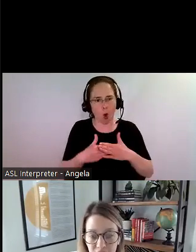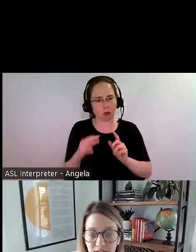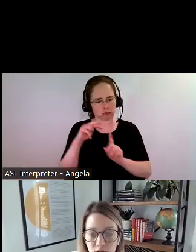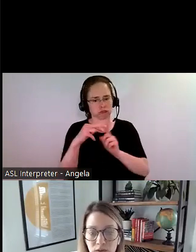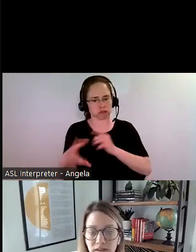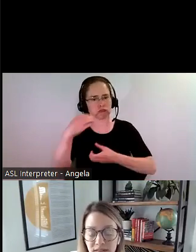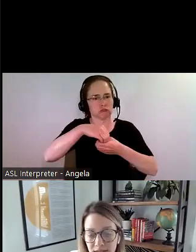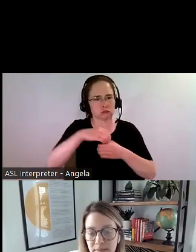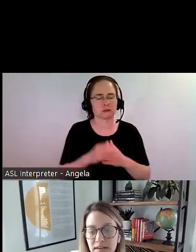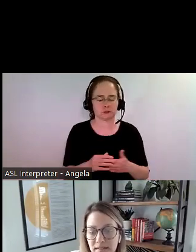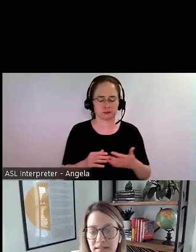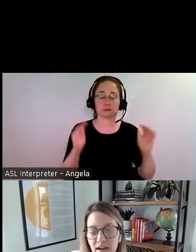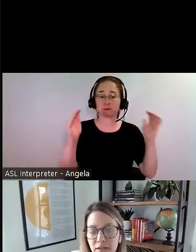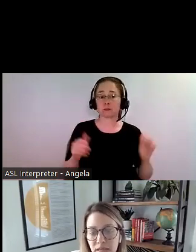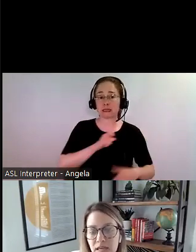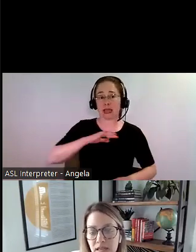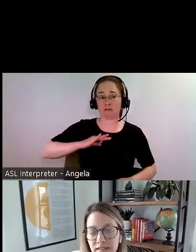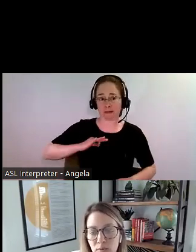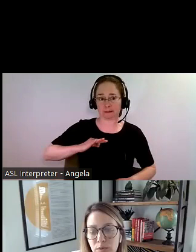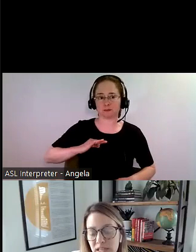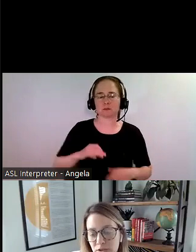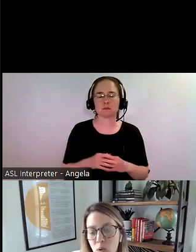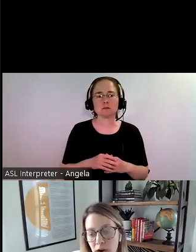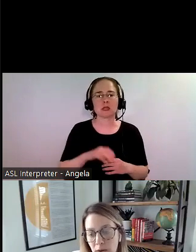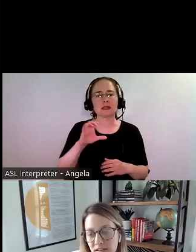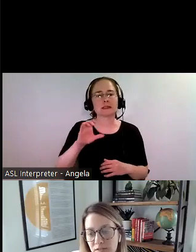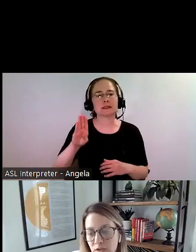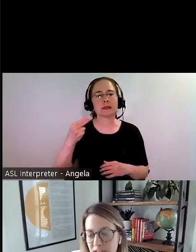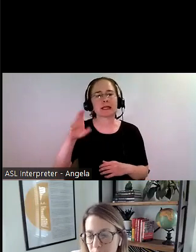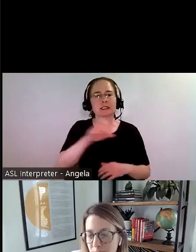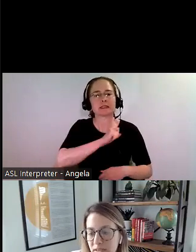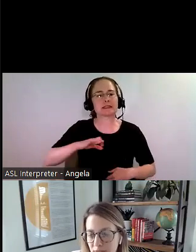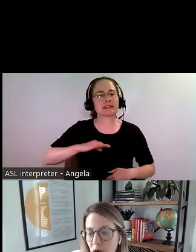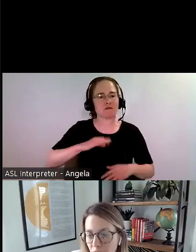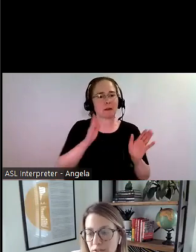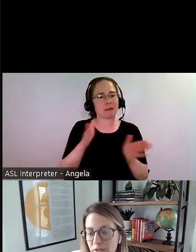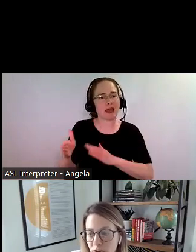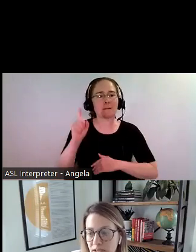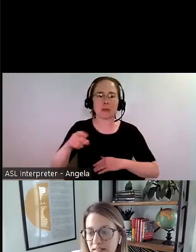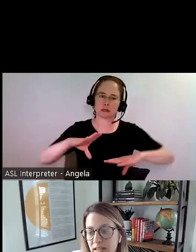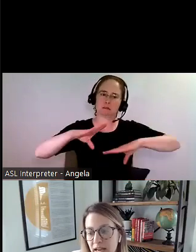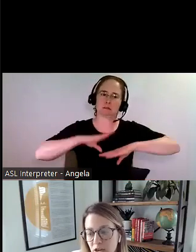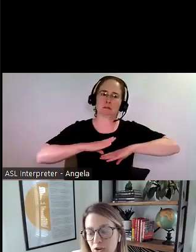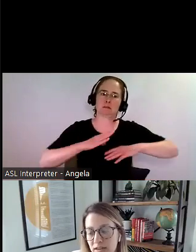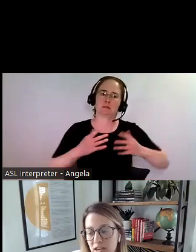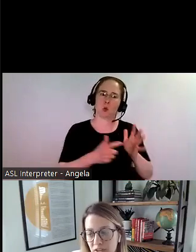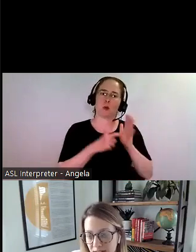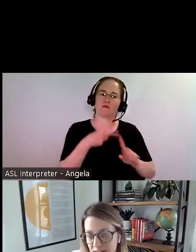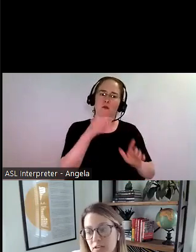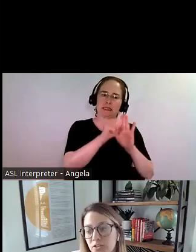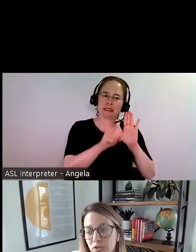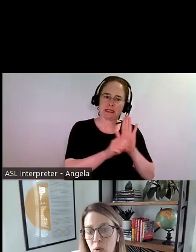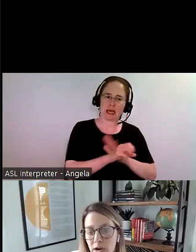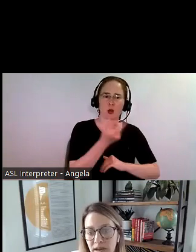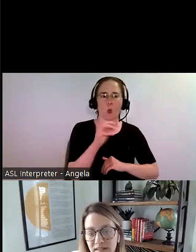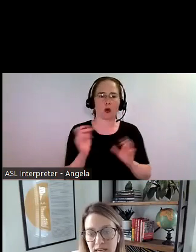Within staffing, so the CCBHC staffing plan needs to both meet the requirements of their state behavioral health authorities and any